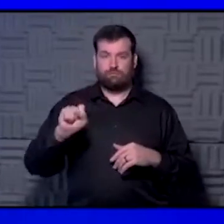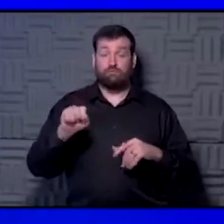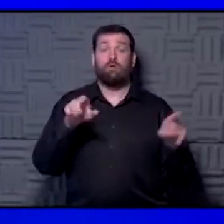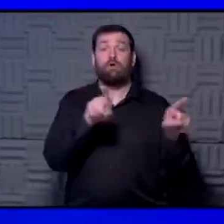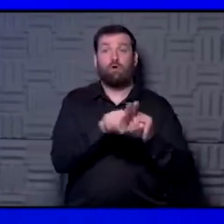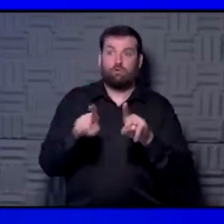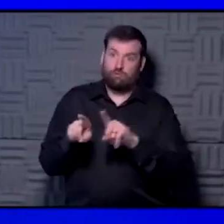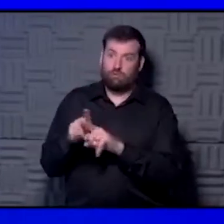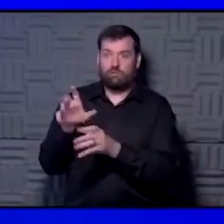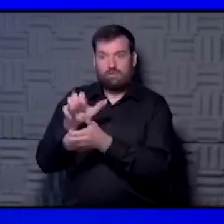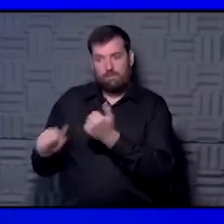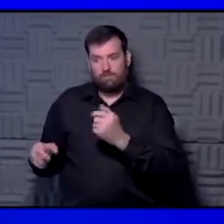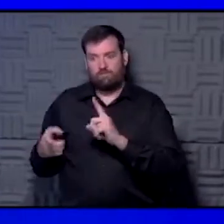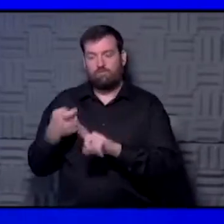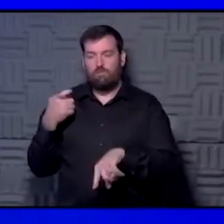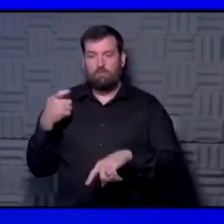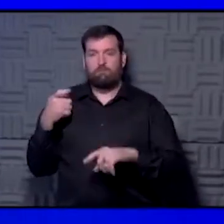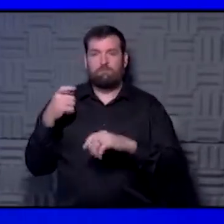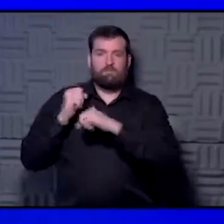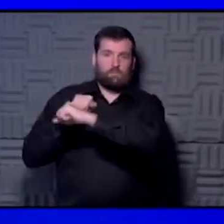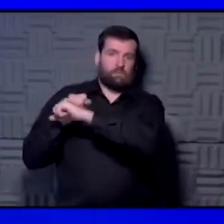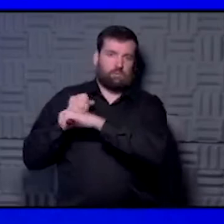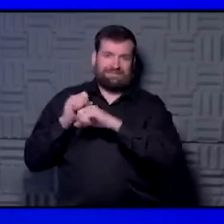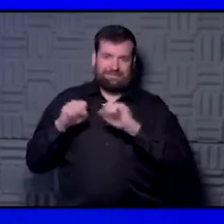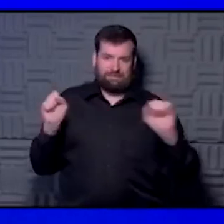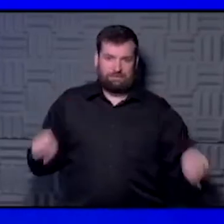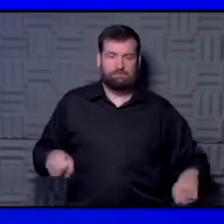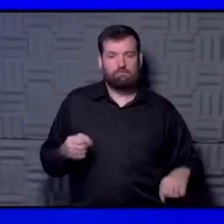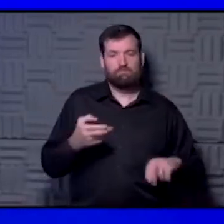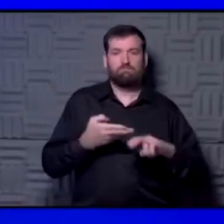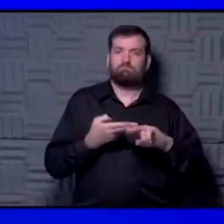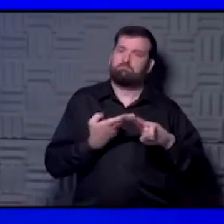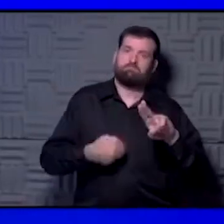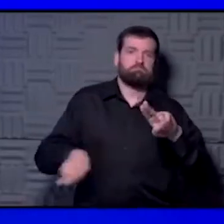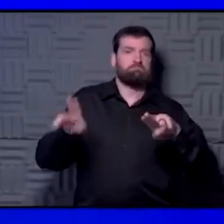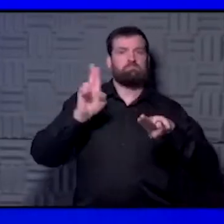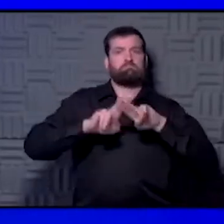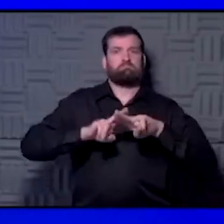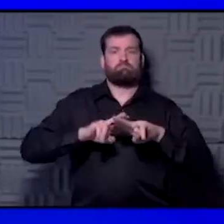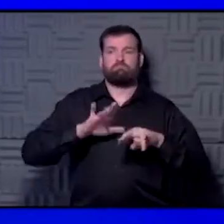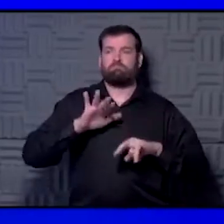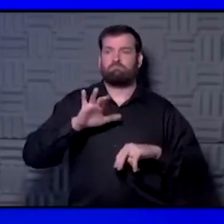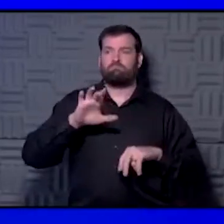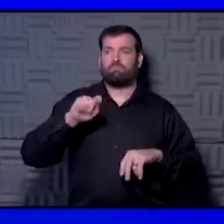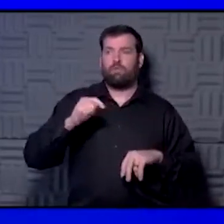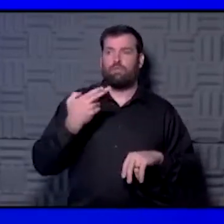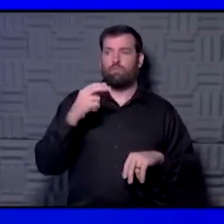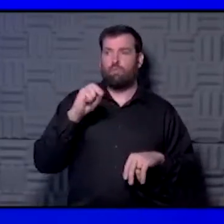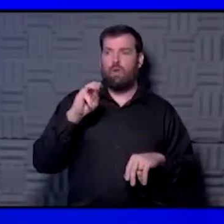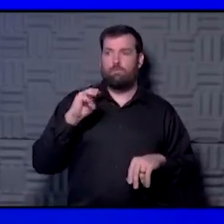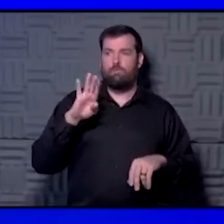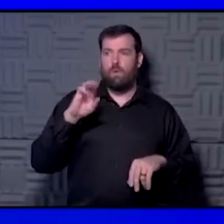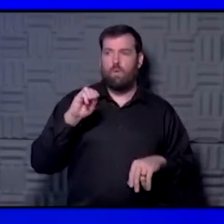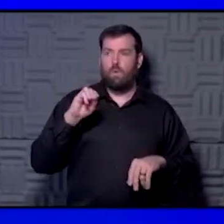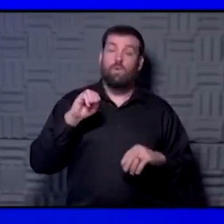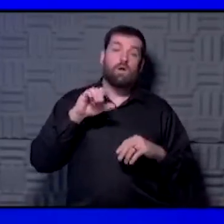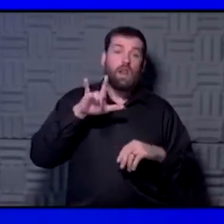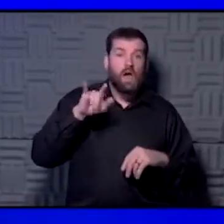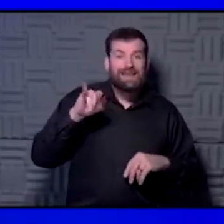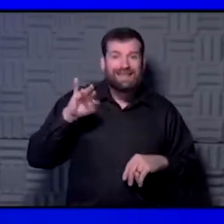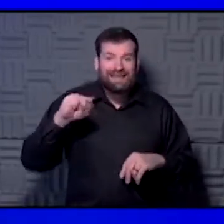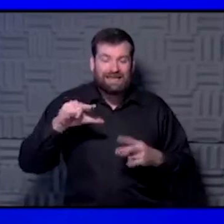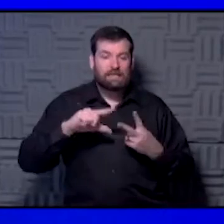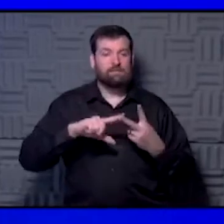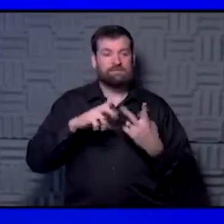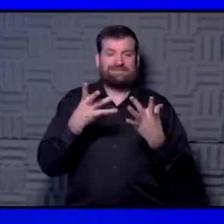collateral damage from the immune dysregulation causing an increase in the thromboembolic or the clotting or the sticky